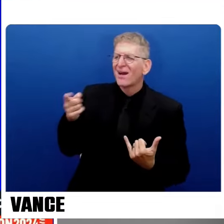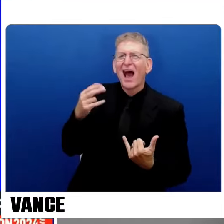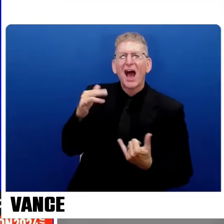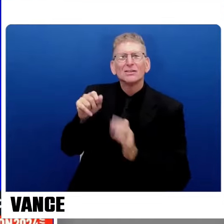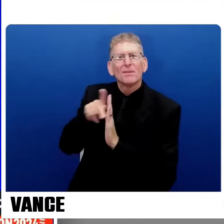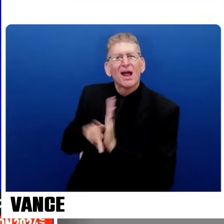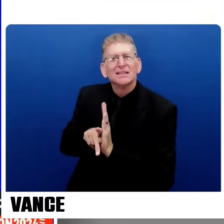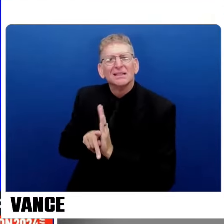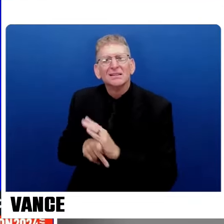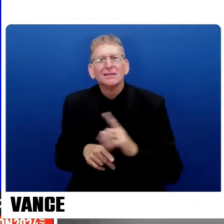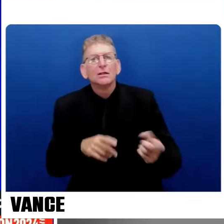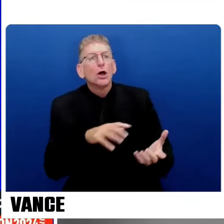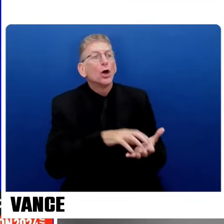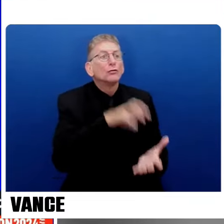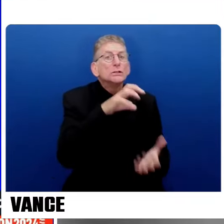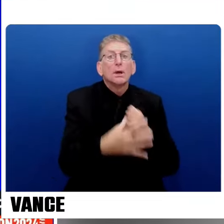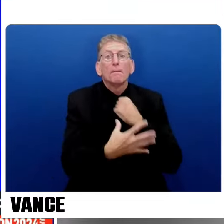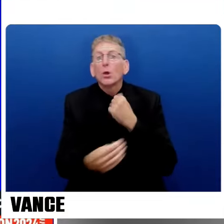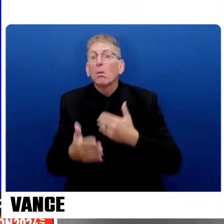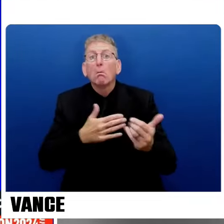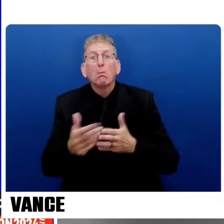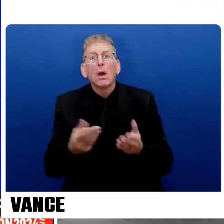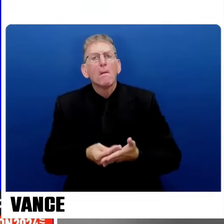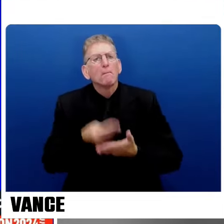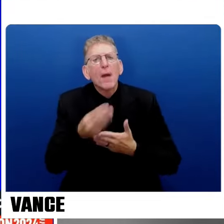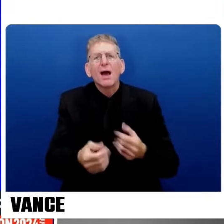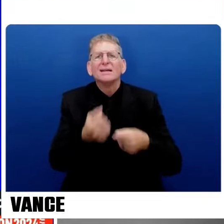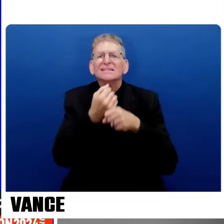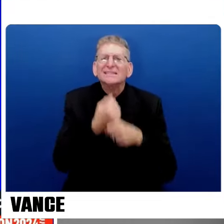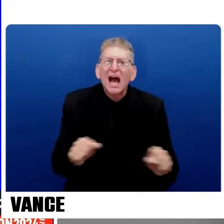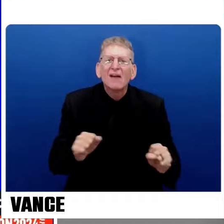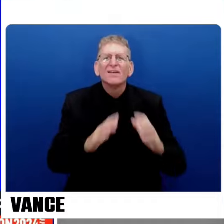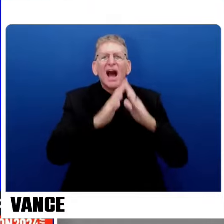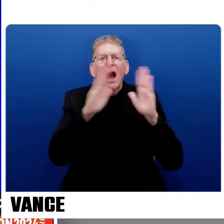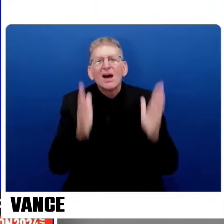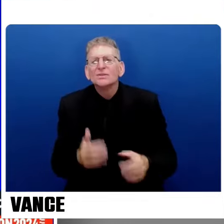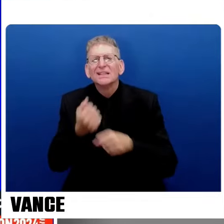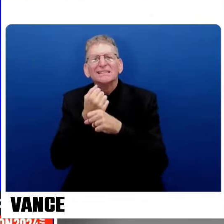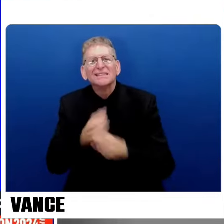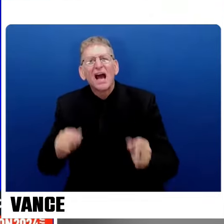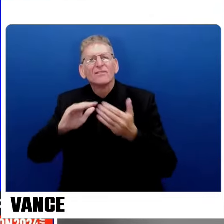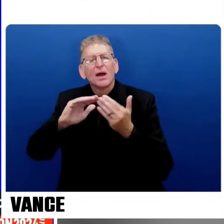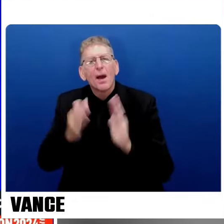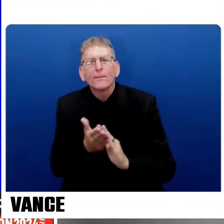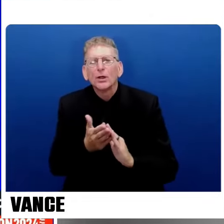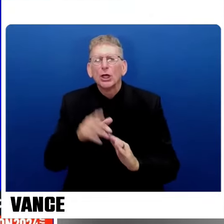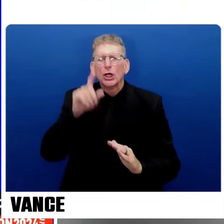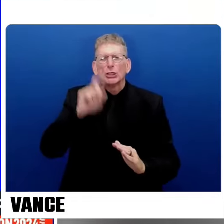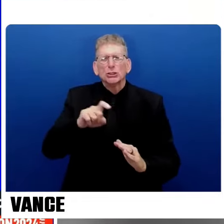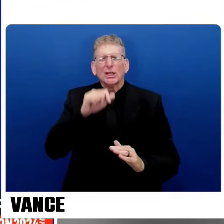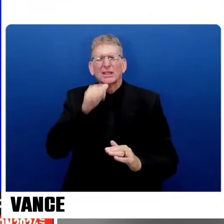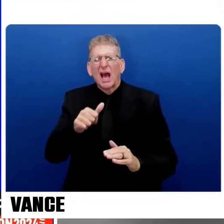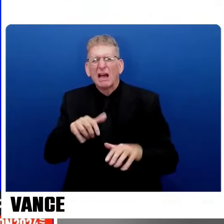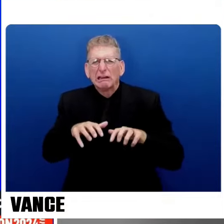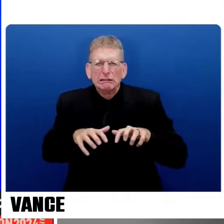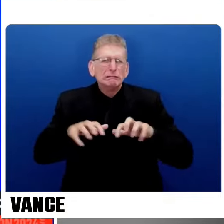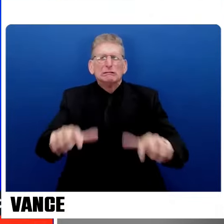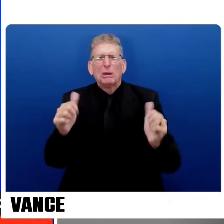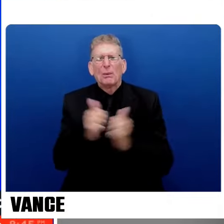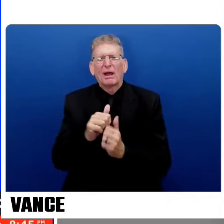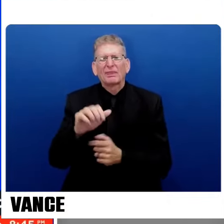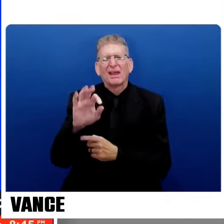your communities flooded with fentanyl, and that too has gotten harder with because of Kamala Harris's policies. Now, I've been in politics long